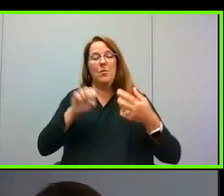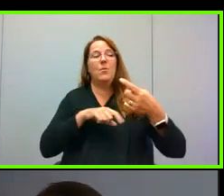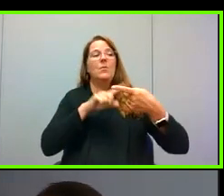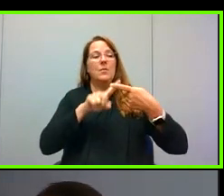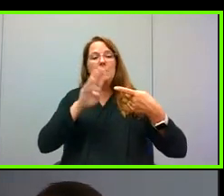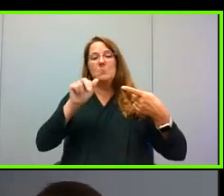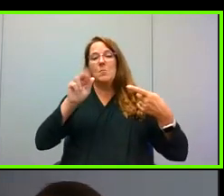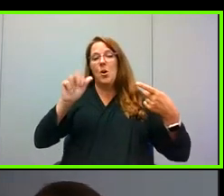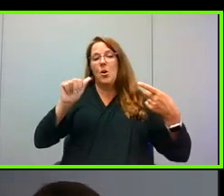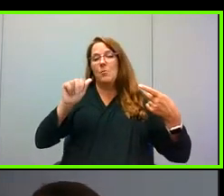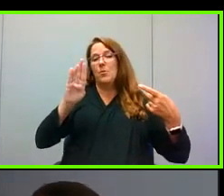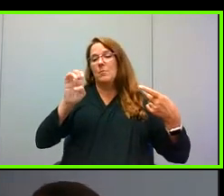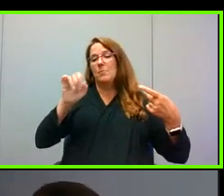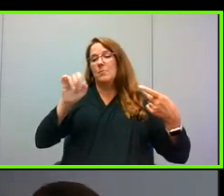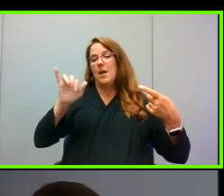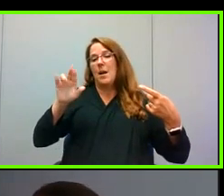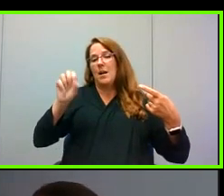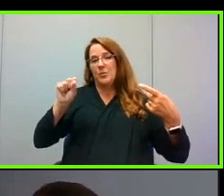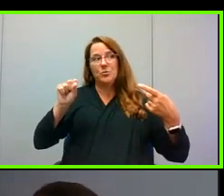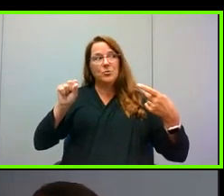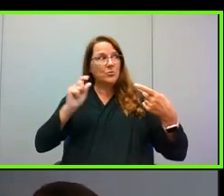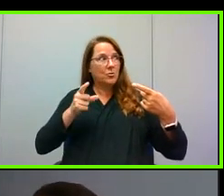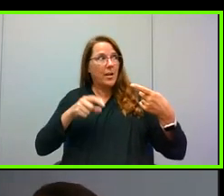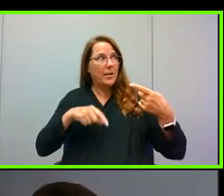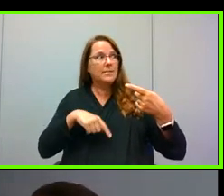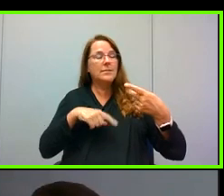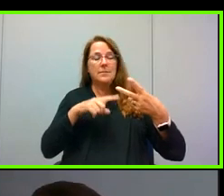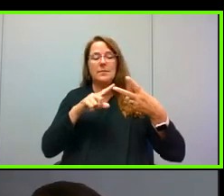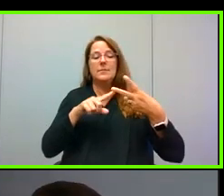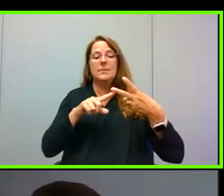being Barbara Byers, correct?